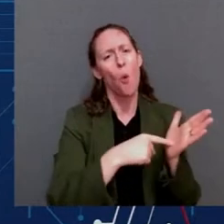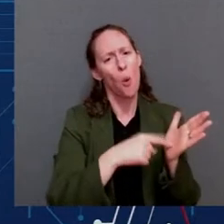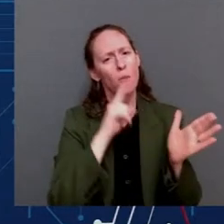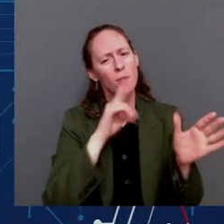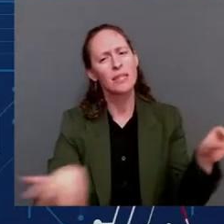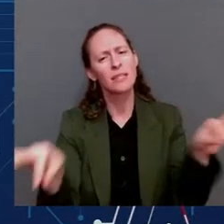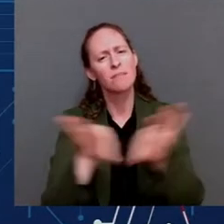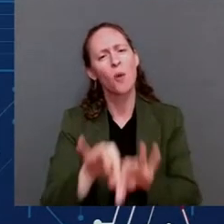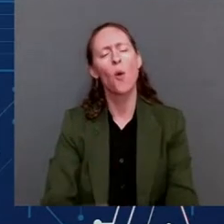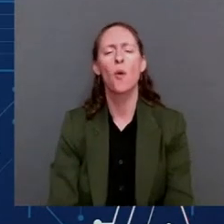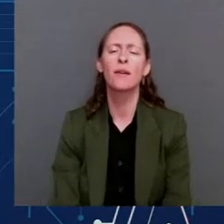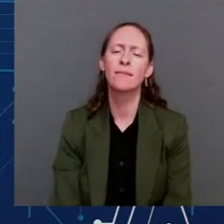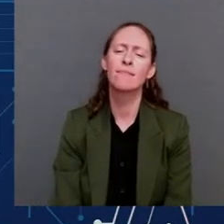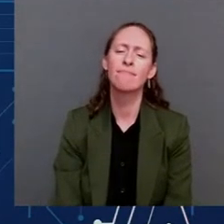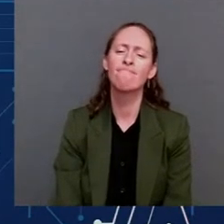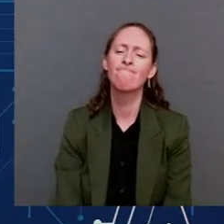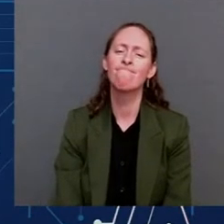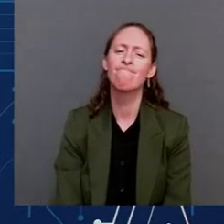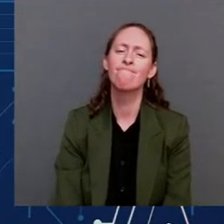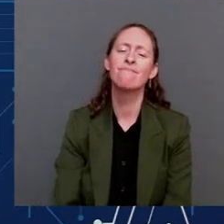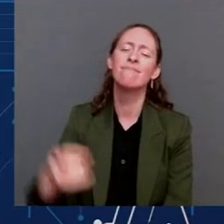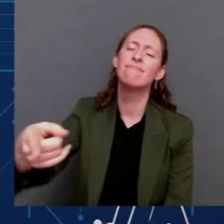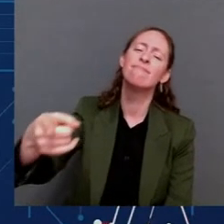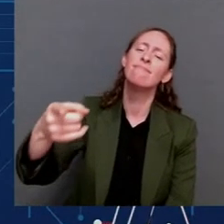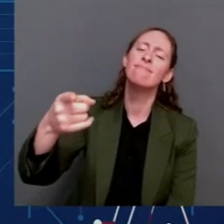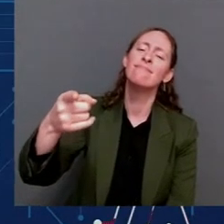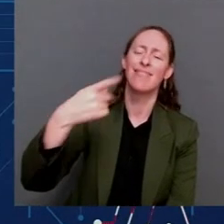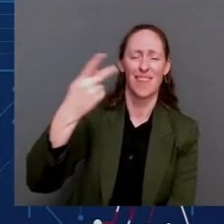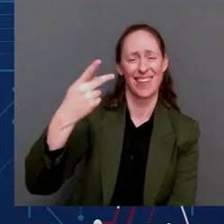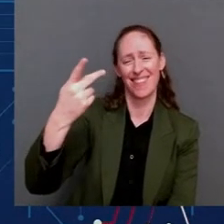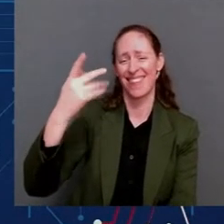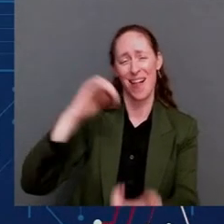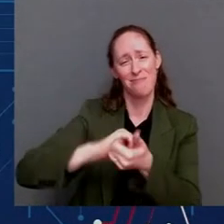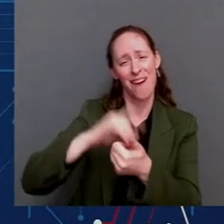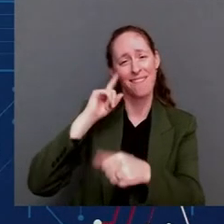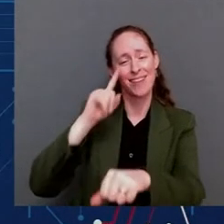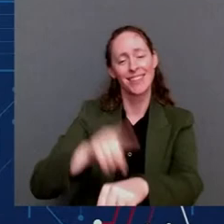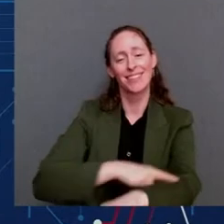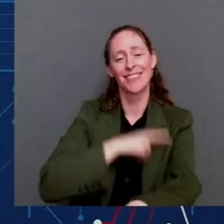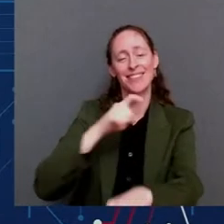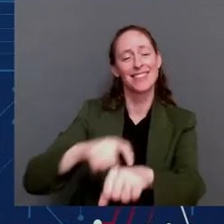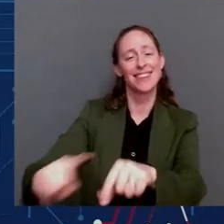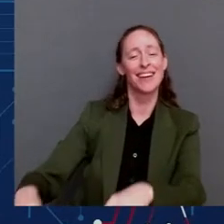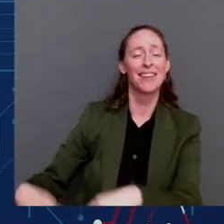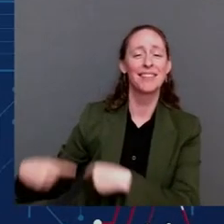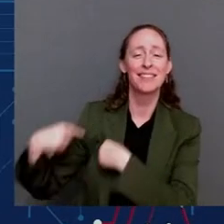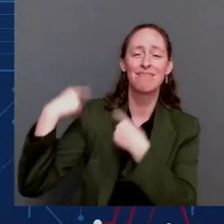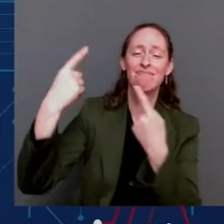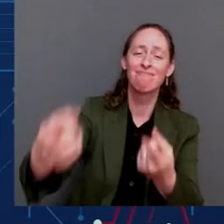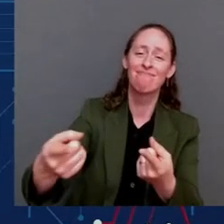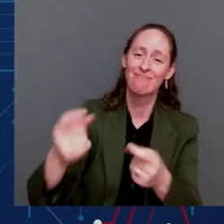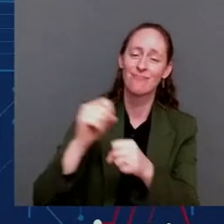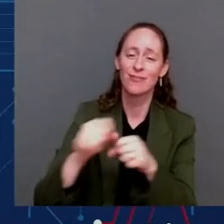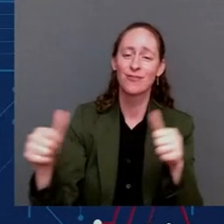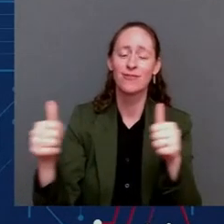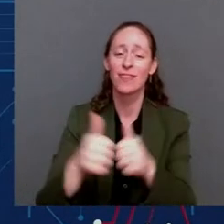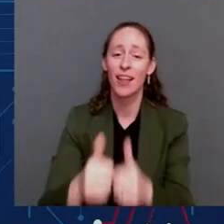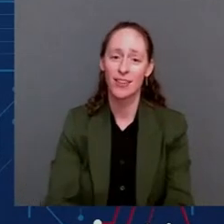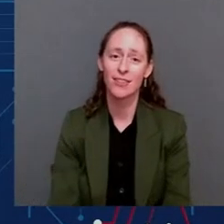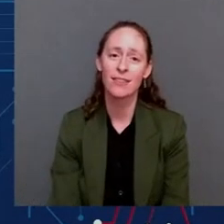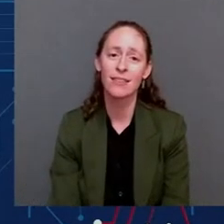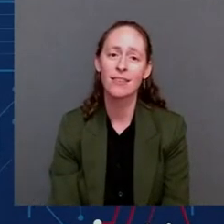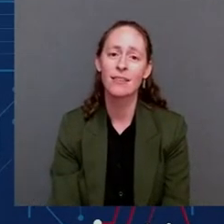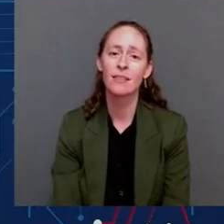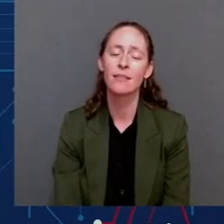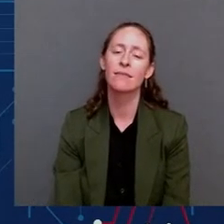we've been partners for a while in all these efforts, and there's no reason why that should slow up now. And I also